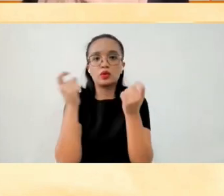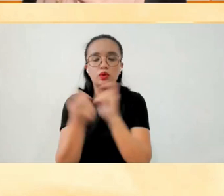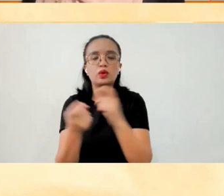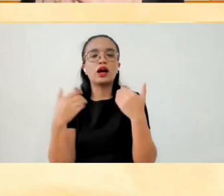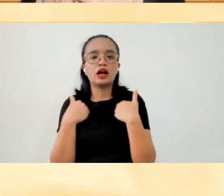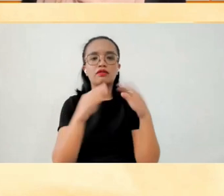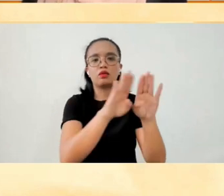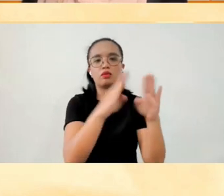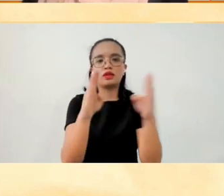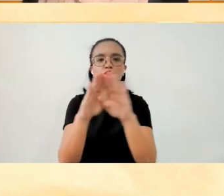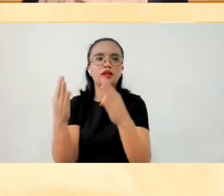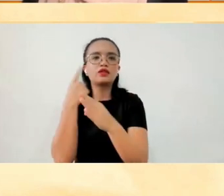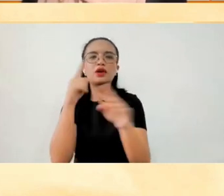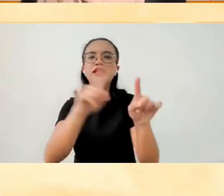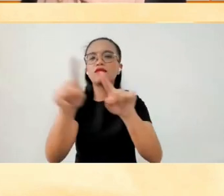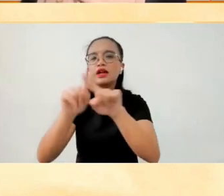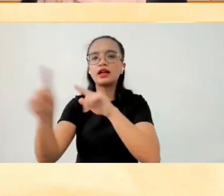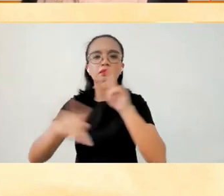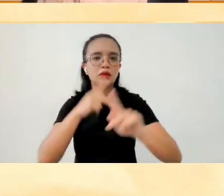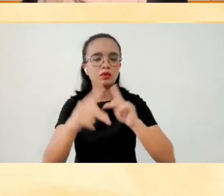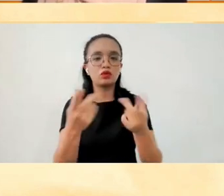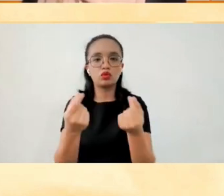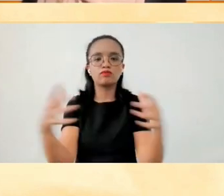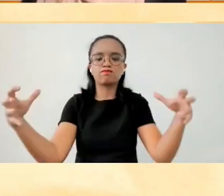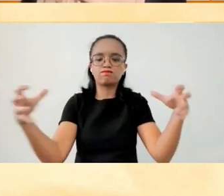for different actors to come together and draw